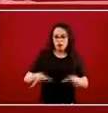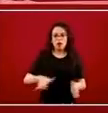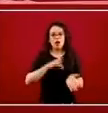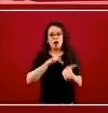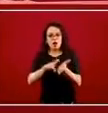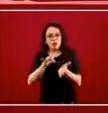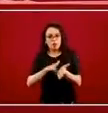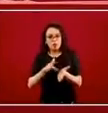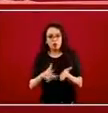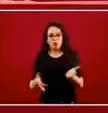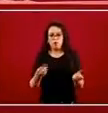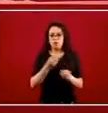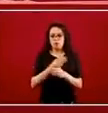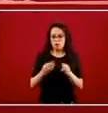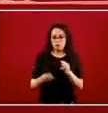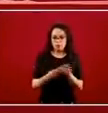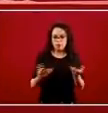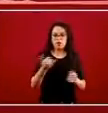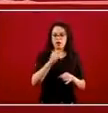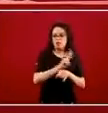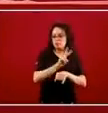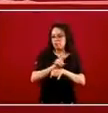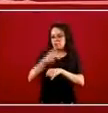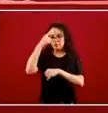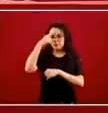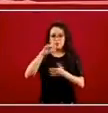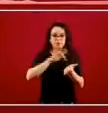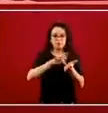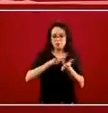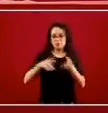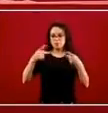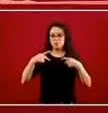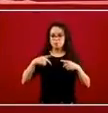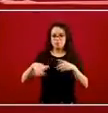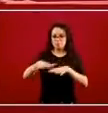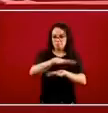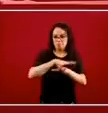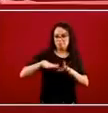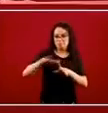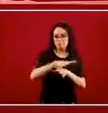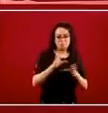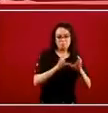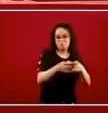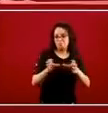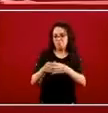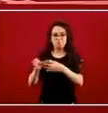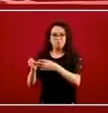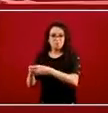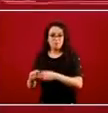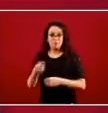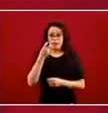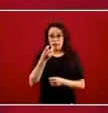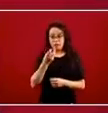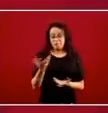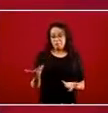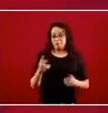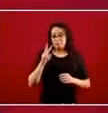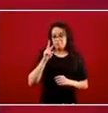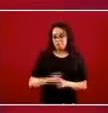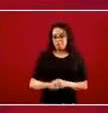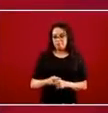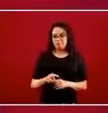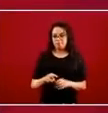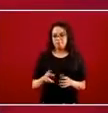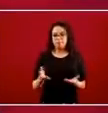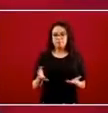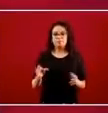to information and taking care of our neighbors, of our community. It is very stimulating to see all this collective